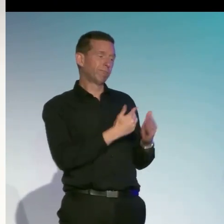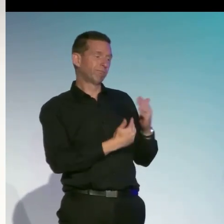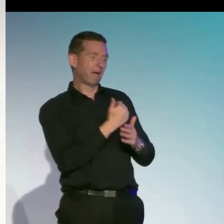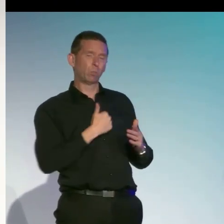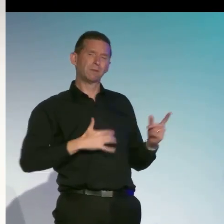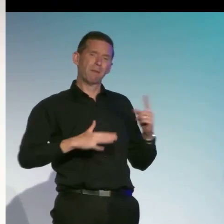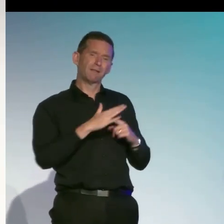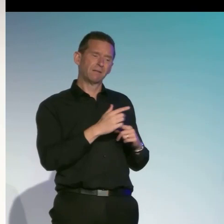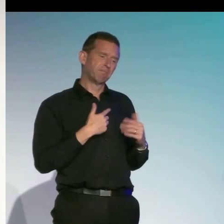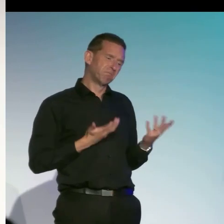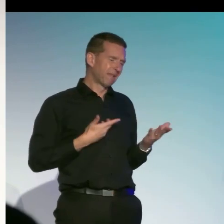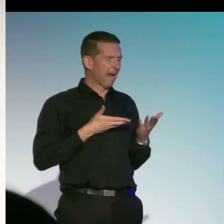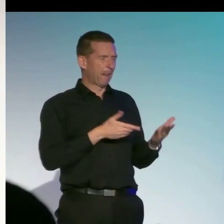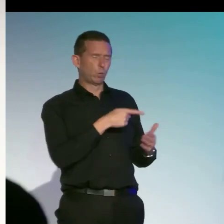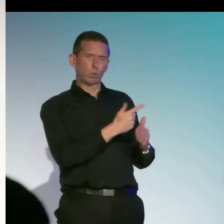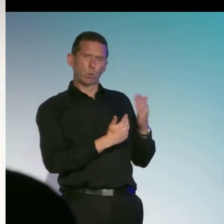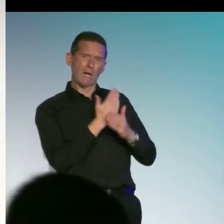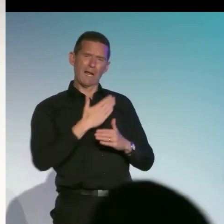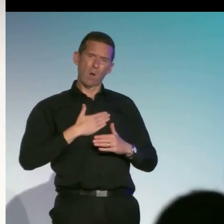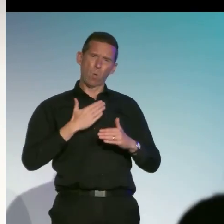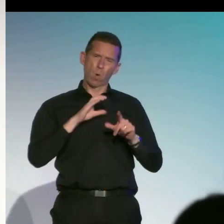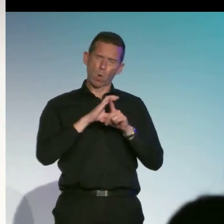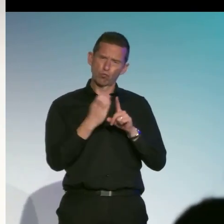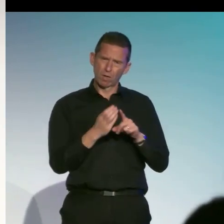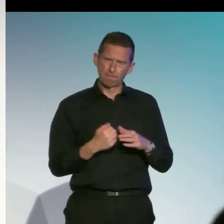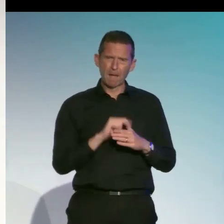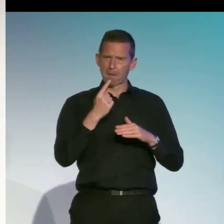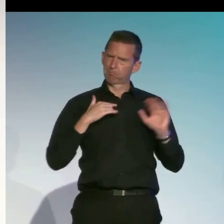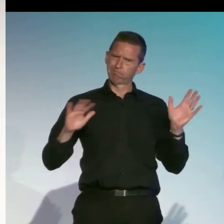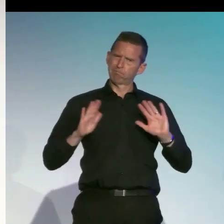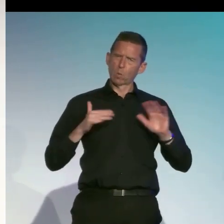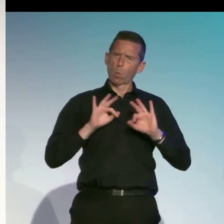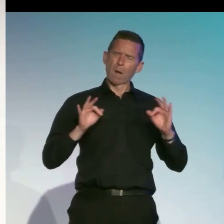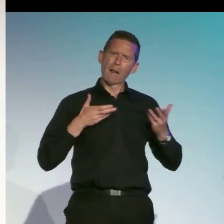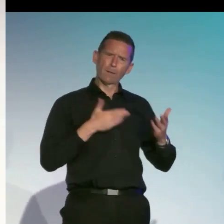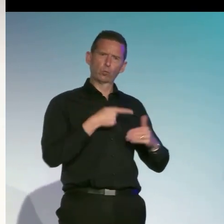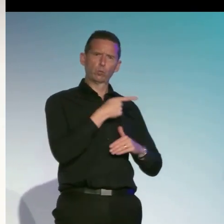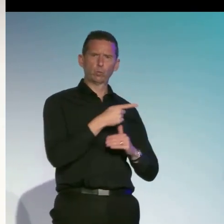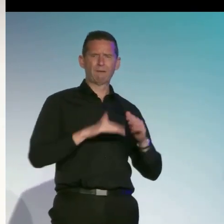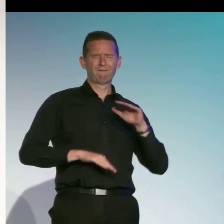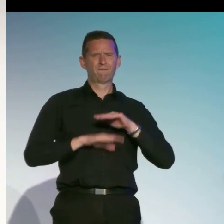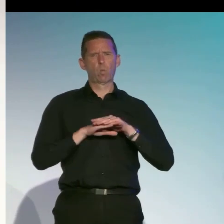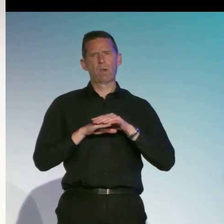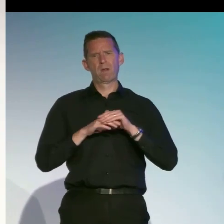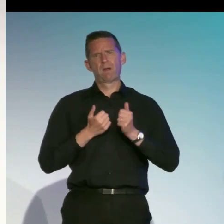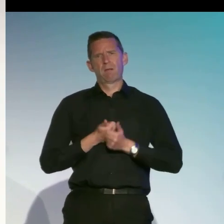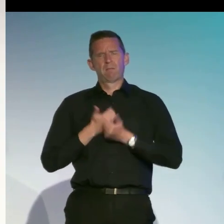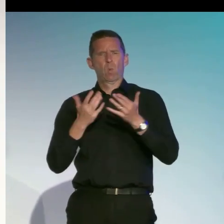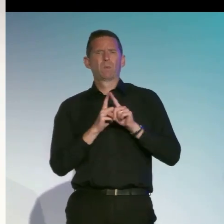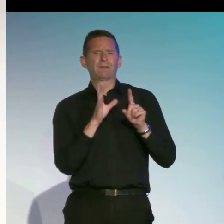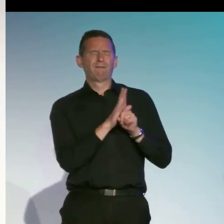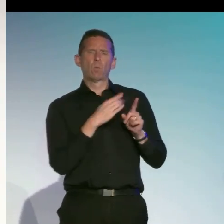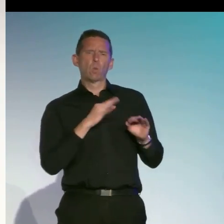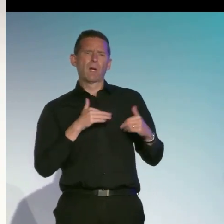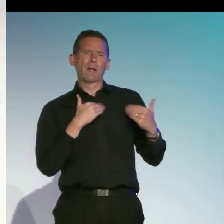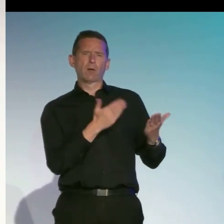spaces, we'll allow you to assimilate into our culture, but we won't allow you to really express yourself. We won't allow you the